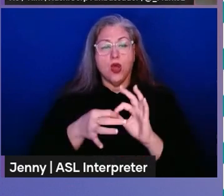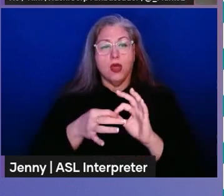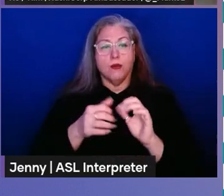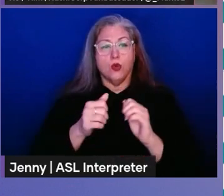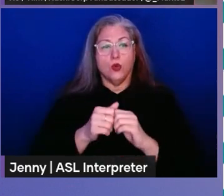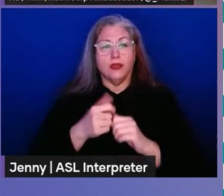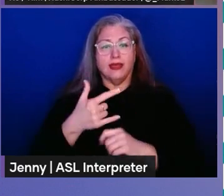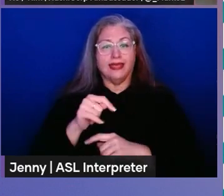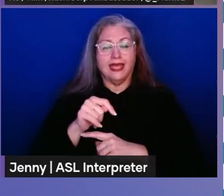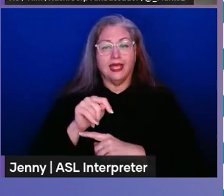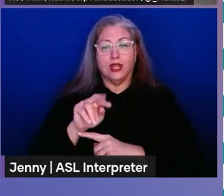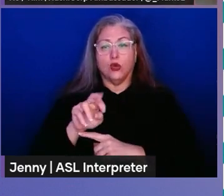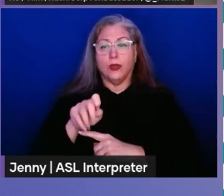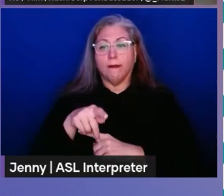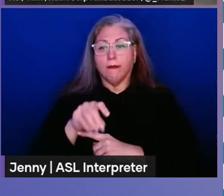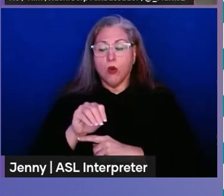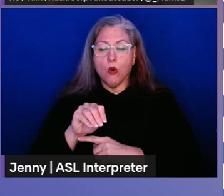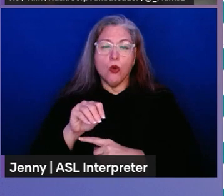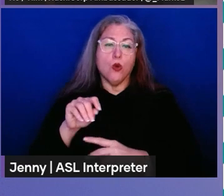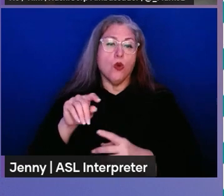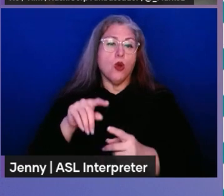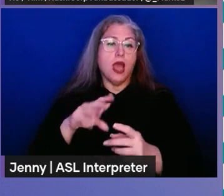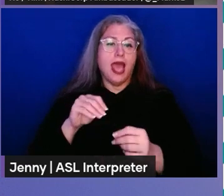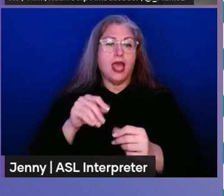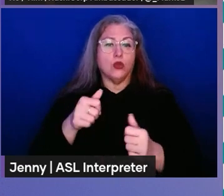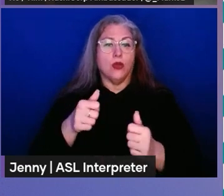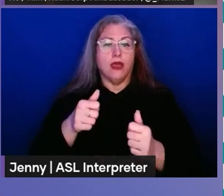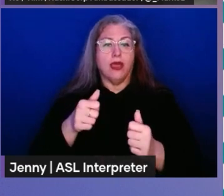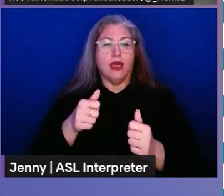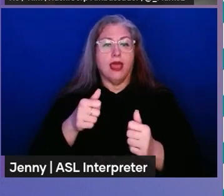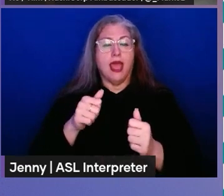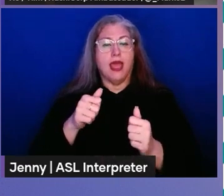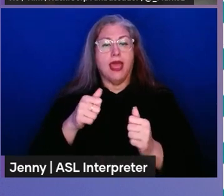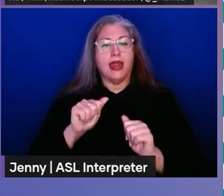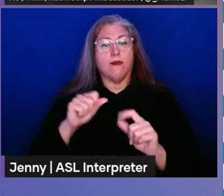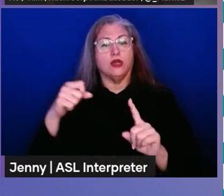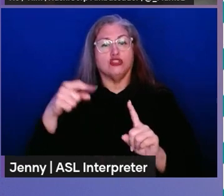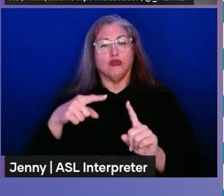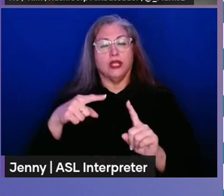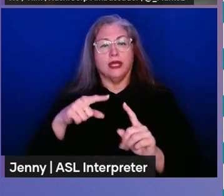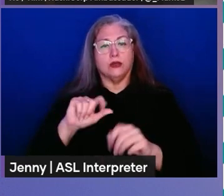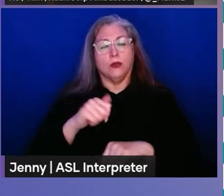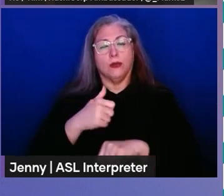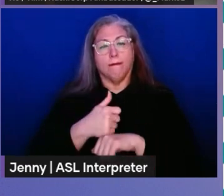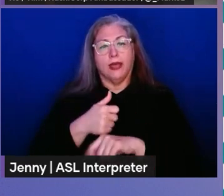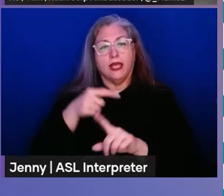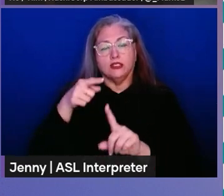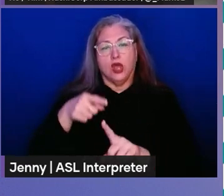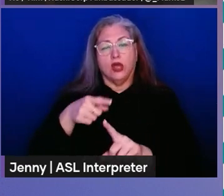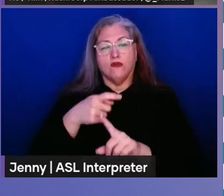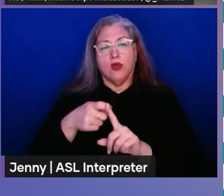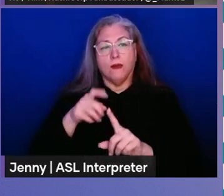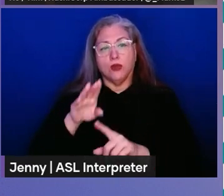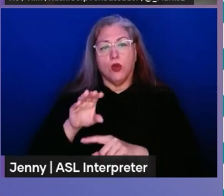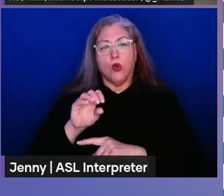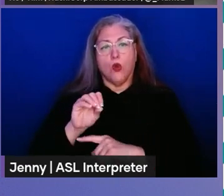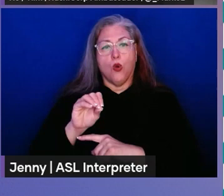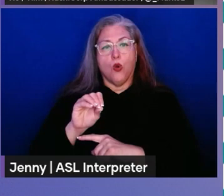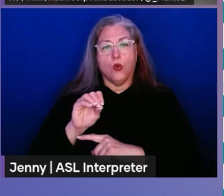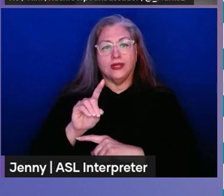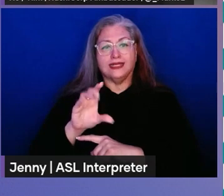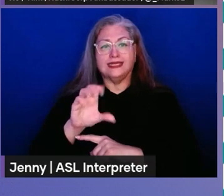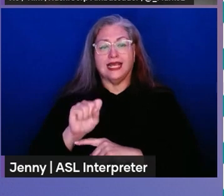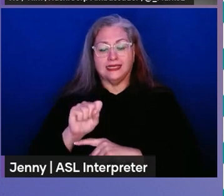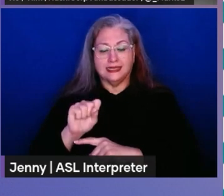repo and enable triggering on changes based from your VCS system. So,